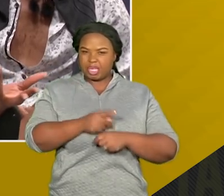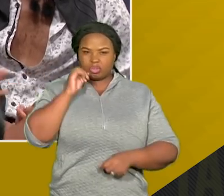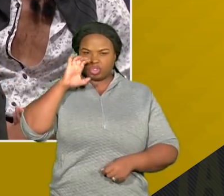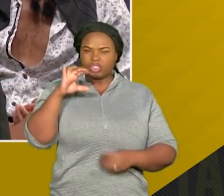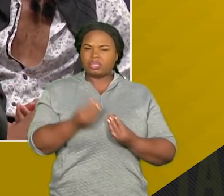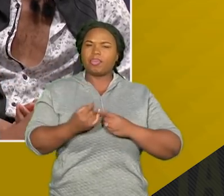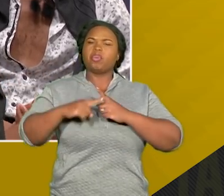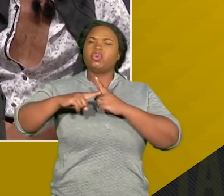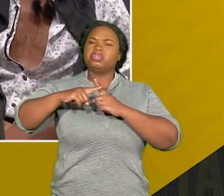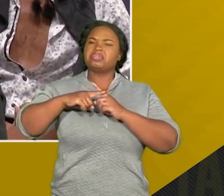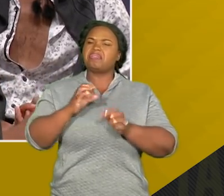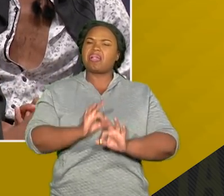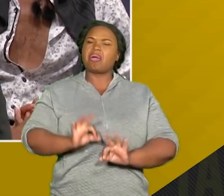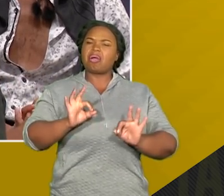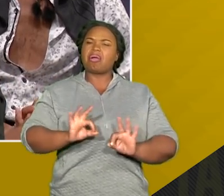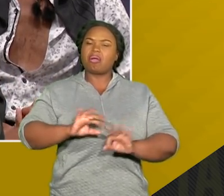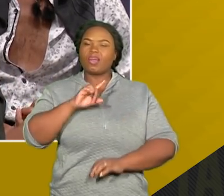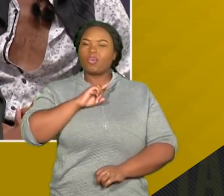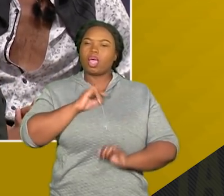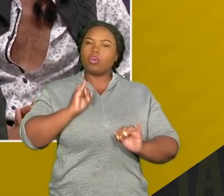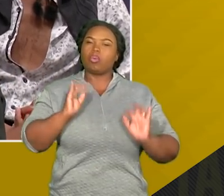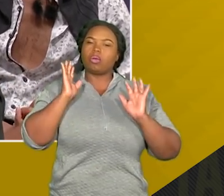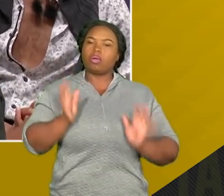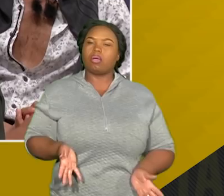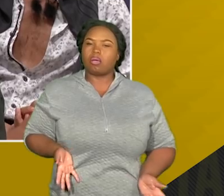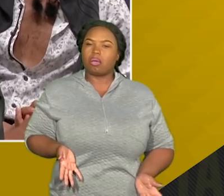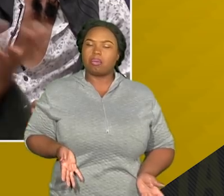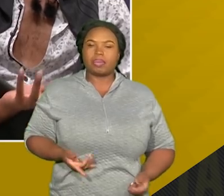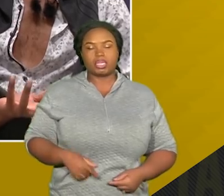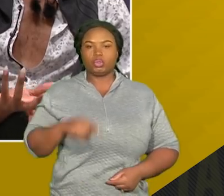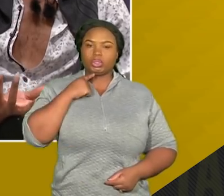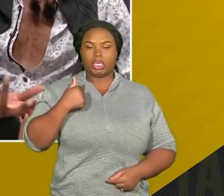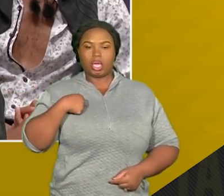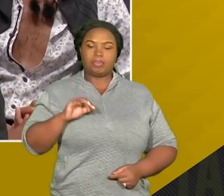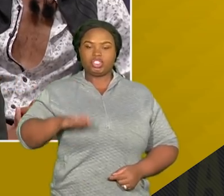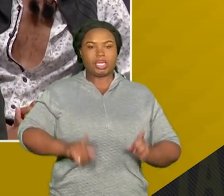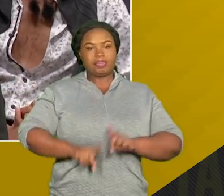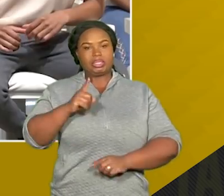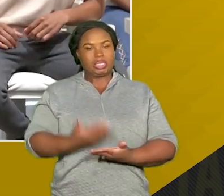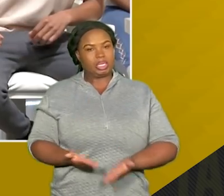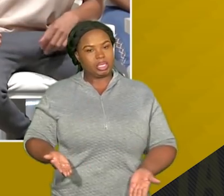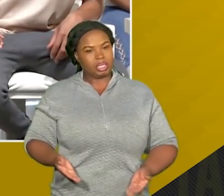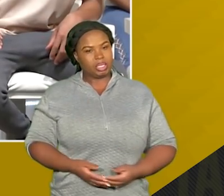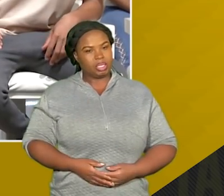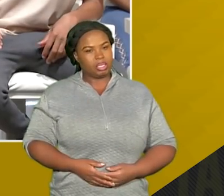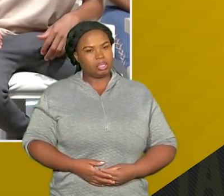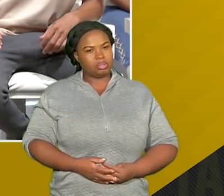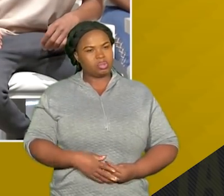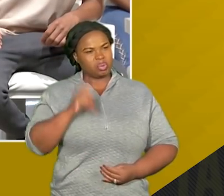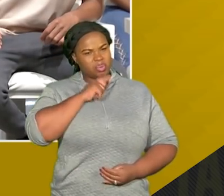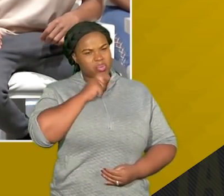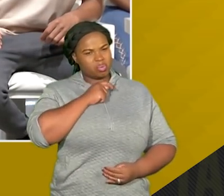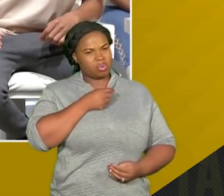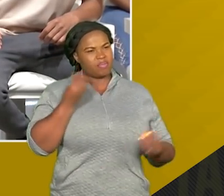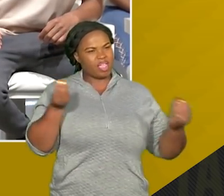tuariwi, you know. We always are finding that they're doing all these bad things, but it's never koro mwanaga pase kuskulung. What do you call it? Uko umtaga tungagin